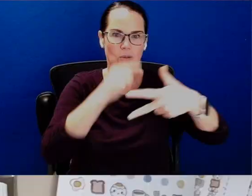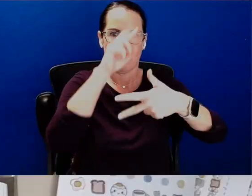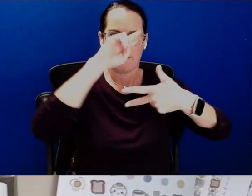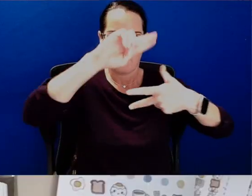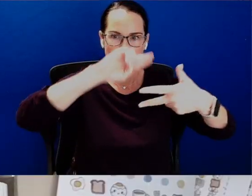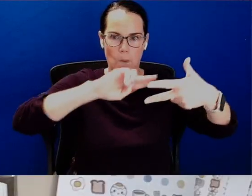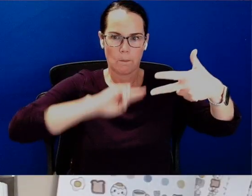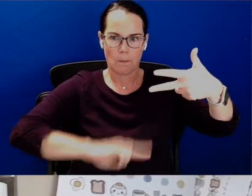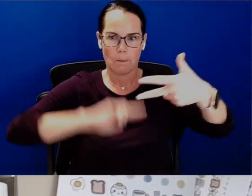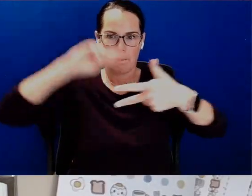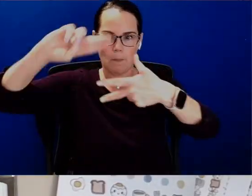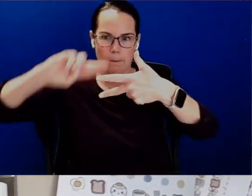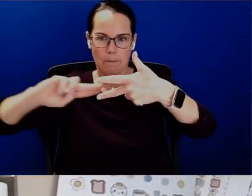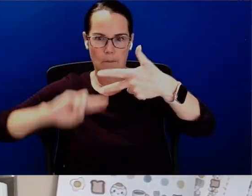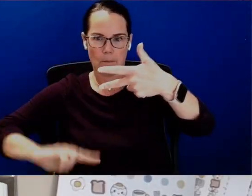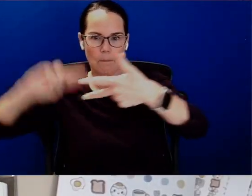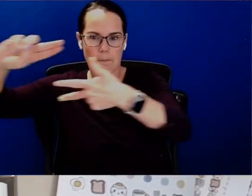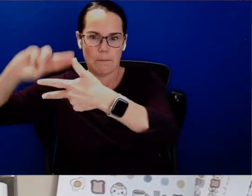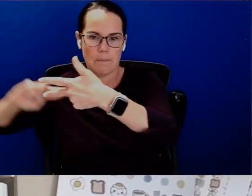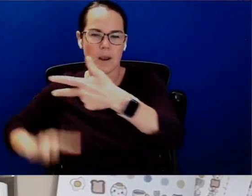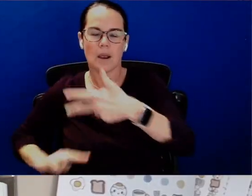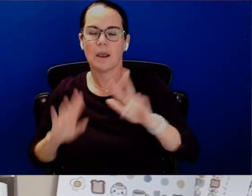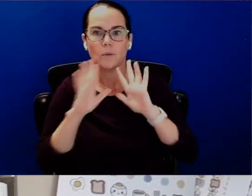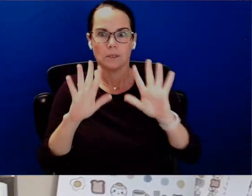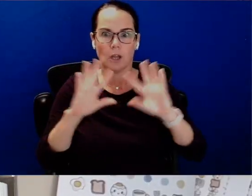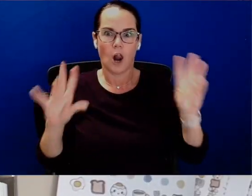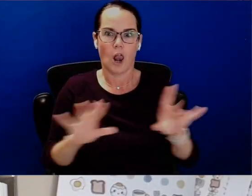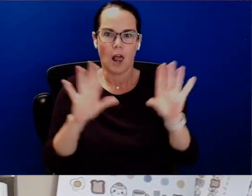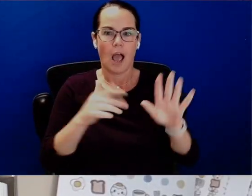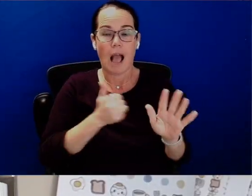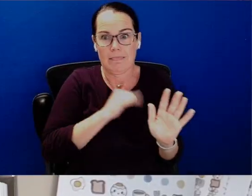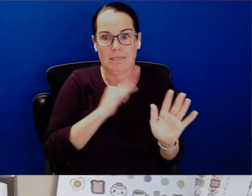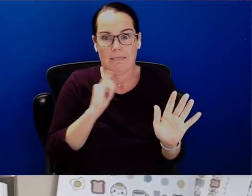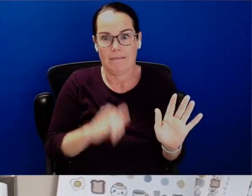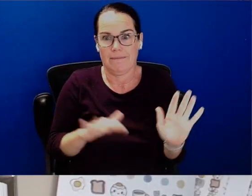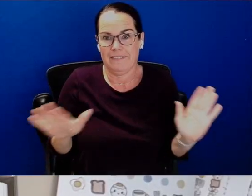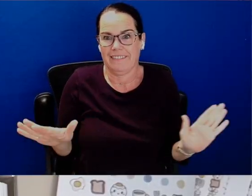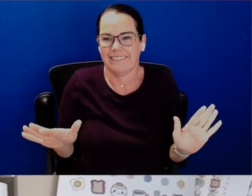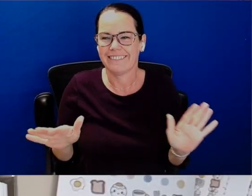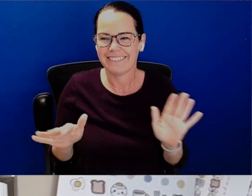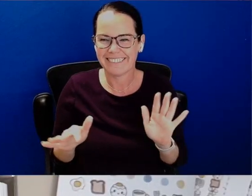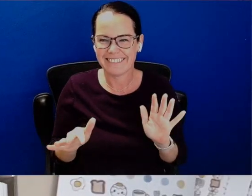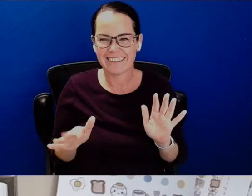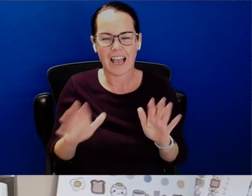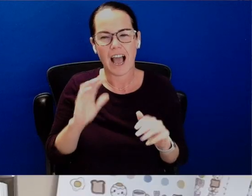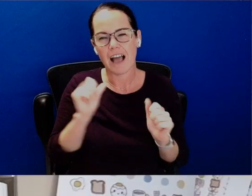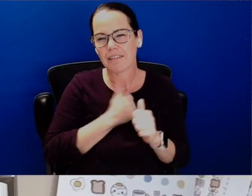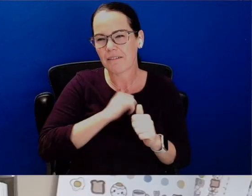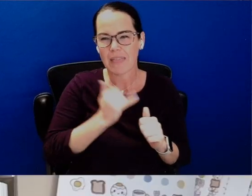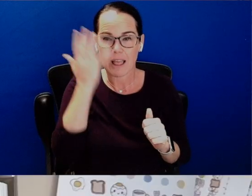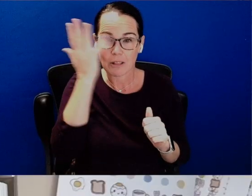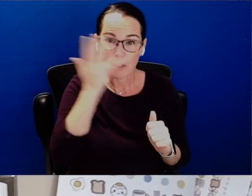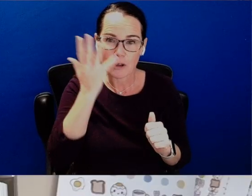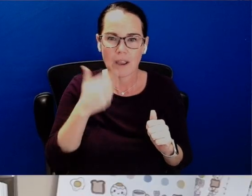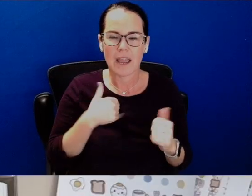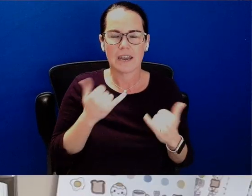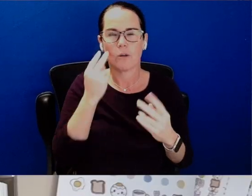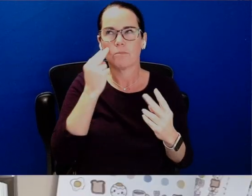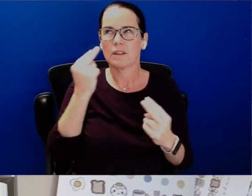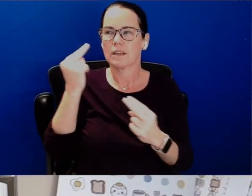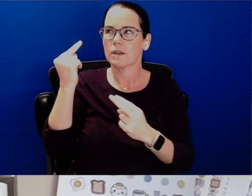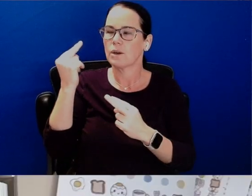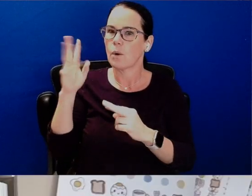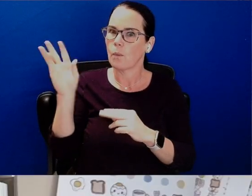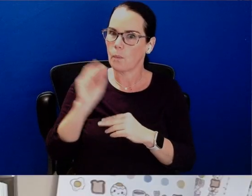and it was a whole thing, and I loved it. Like, I loved the way it looked, and now I'm thinking back and I'm